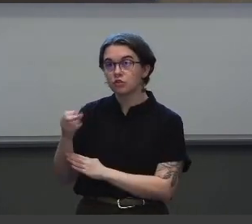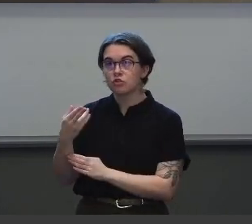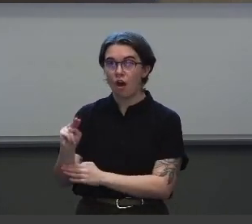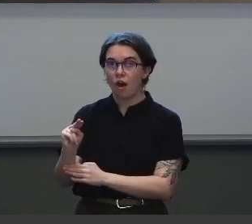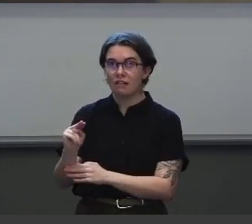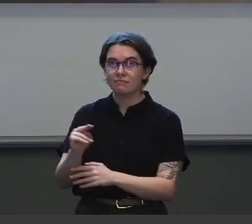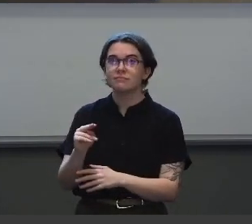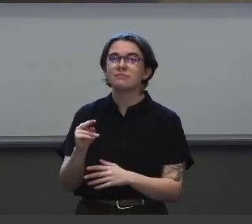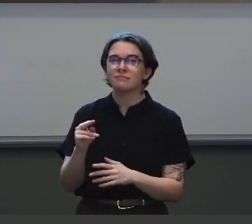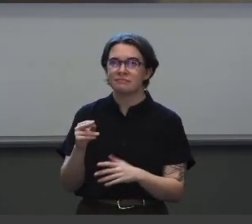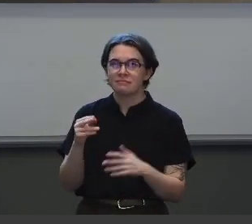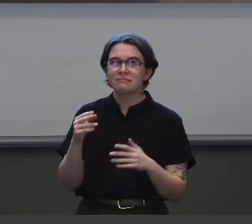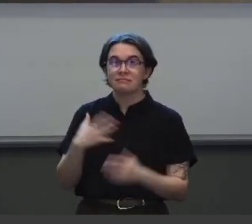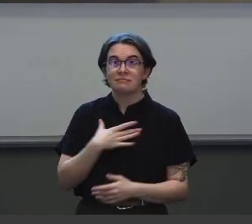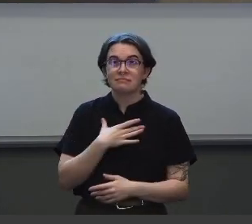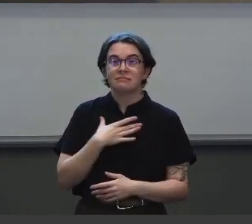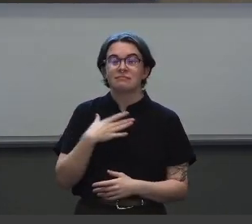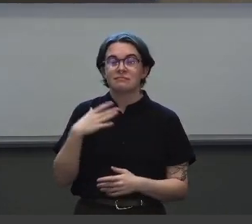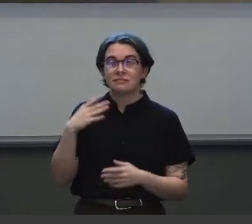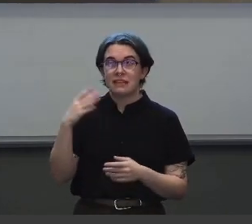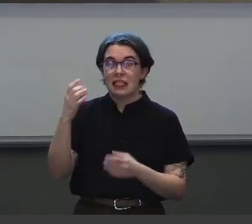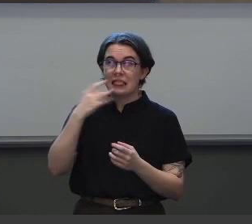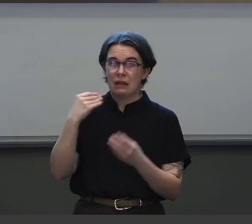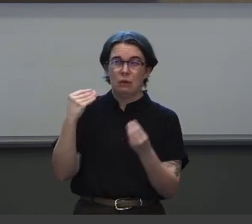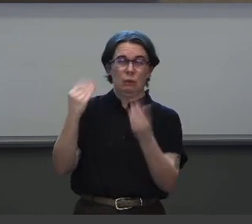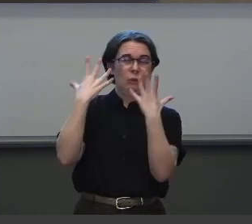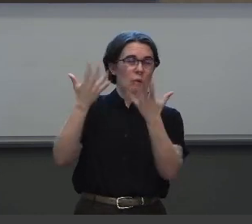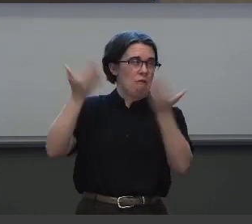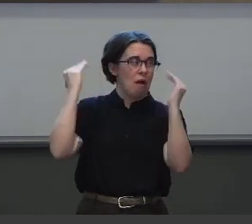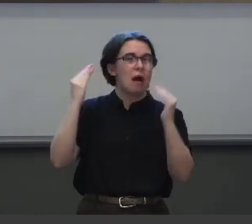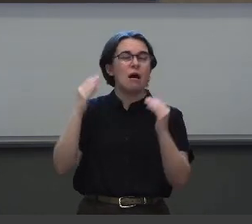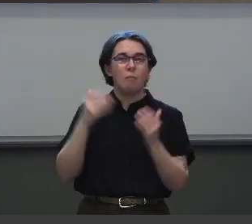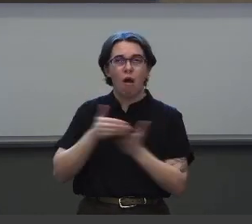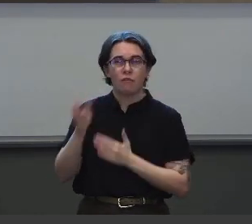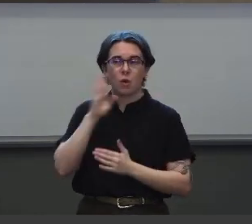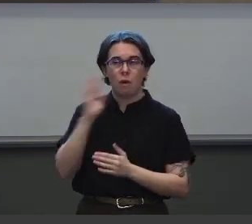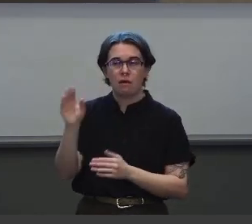sunglasses inside because even normal indoor lighting can be distressing for him.